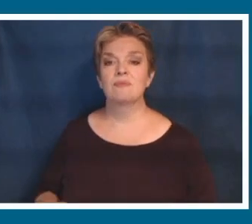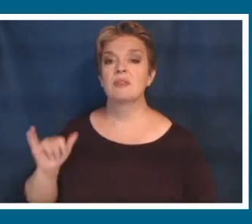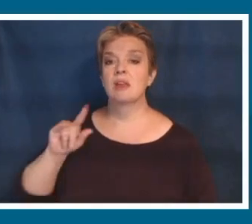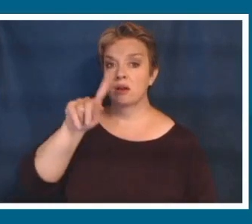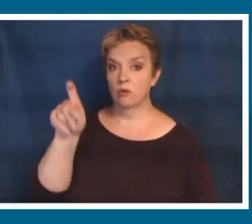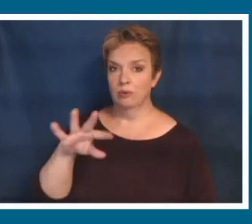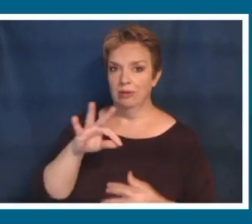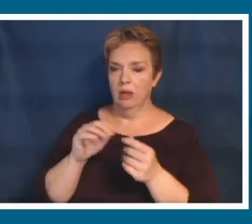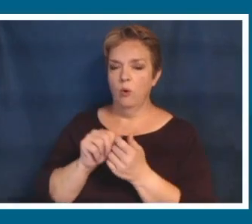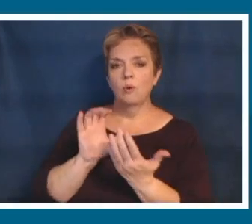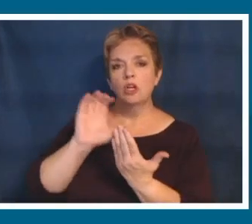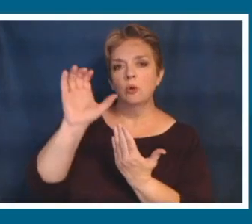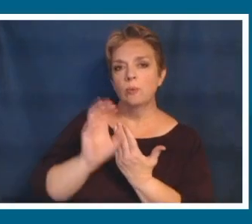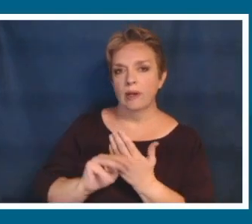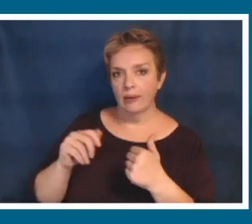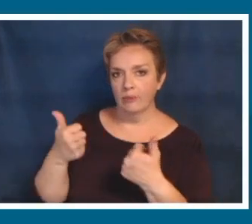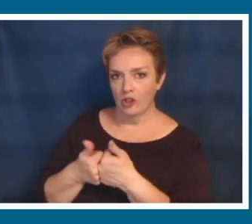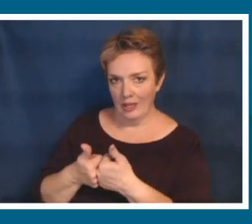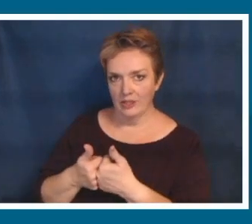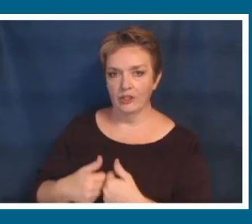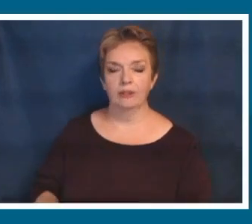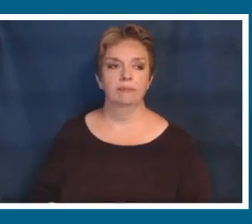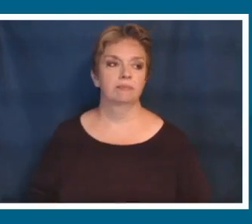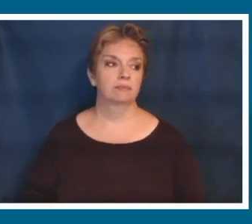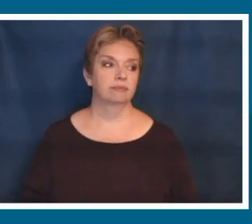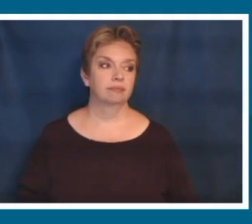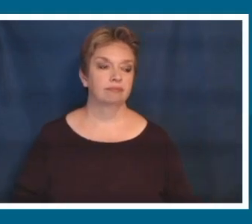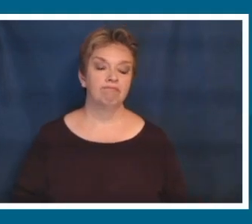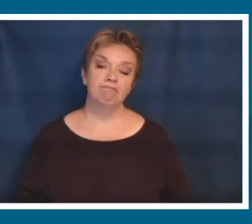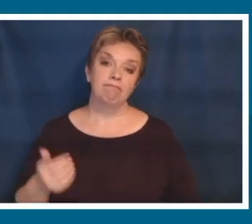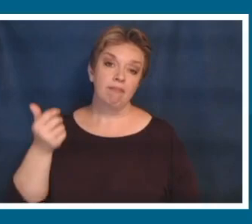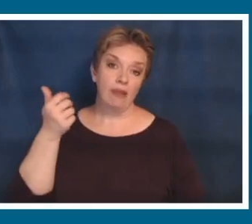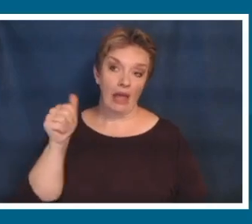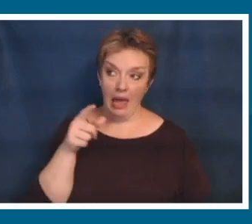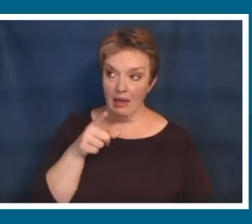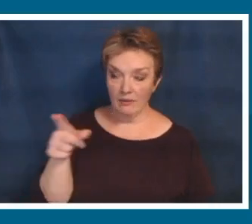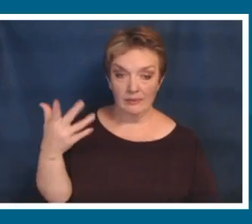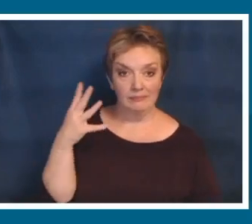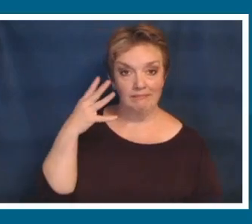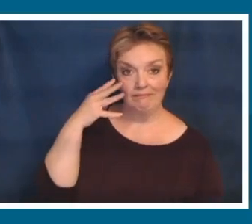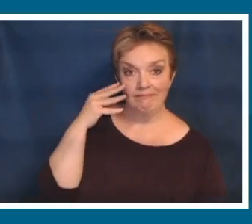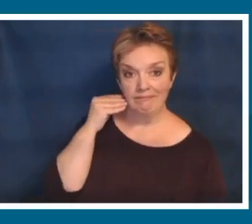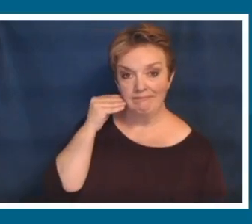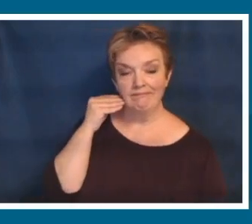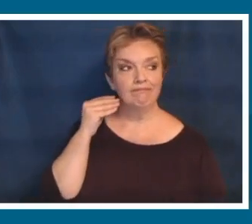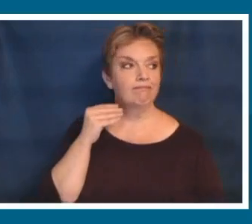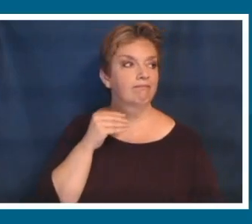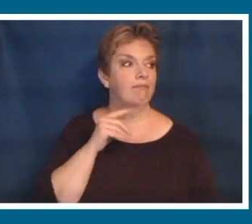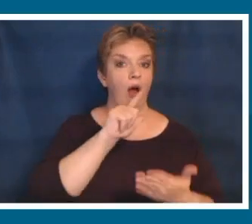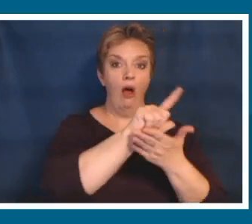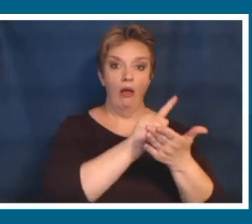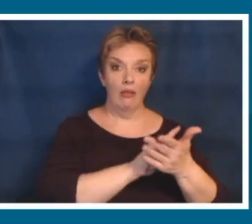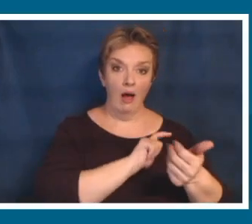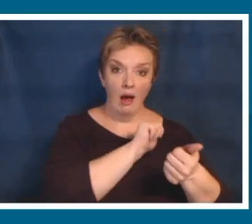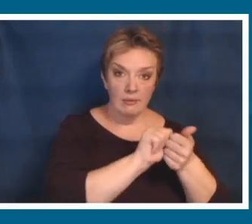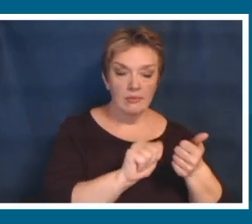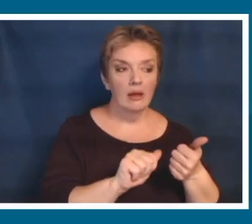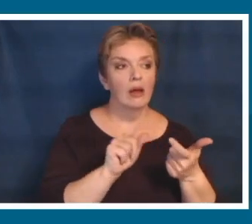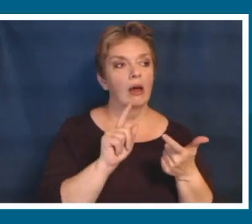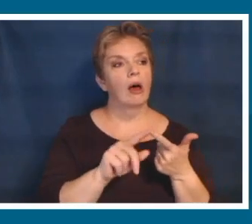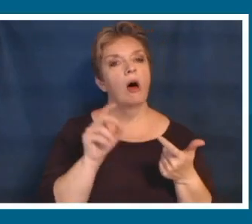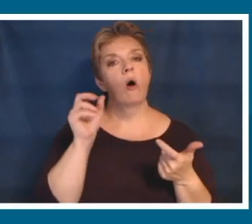you had to deal with laws or parent groups trying to limit these diverse